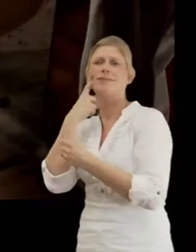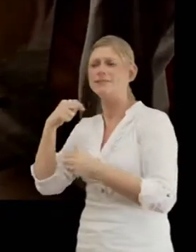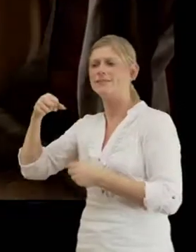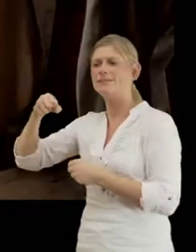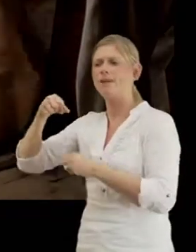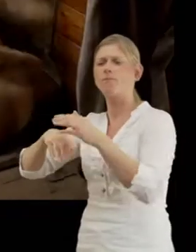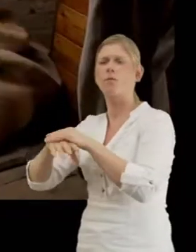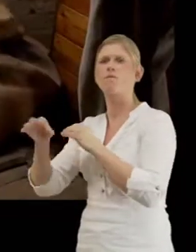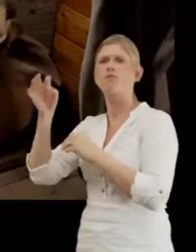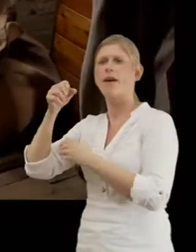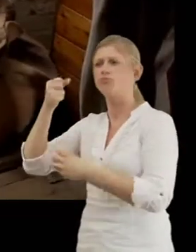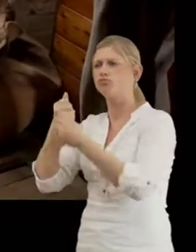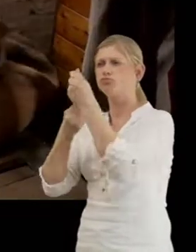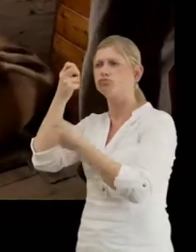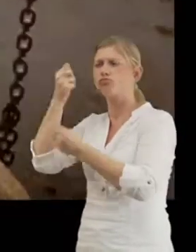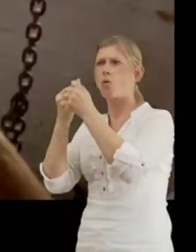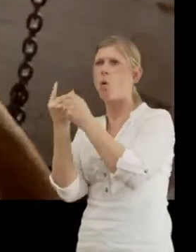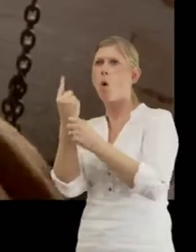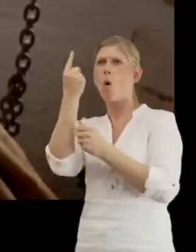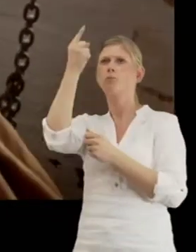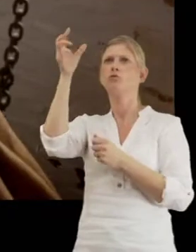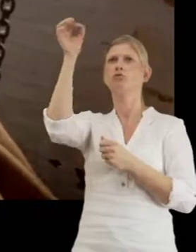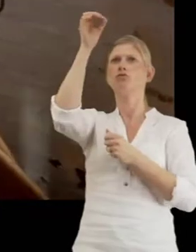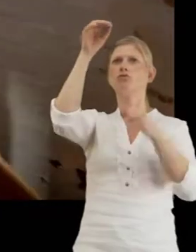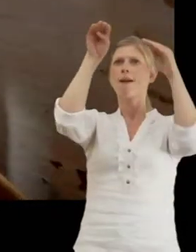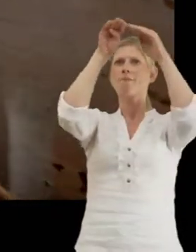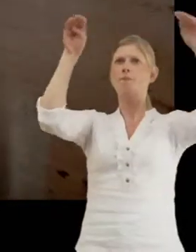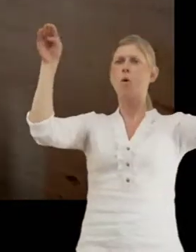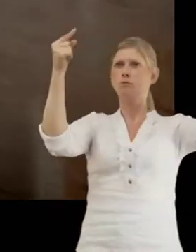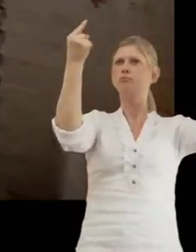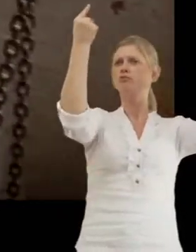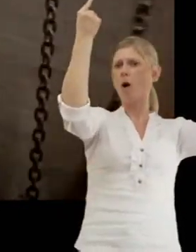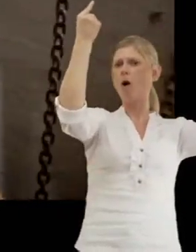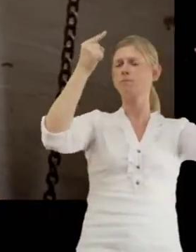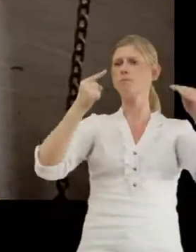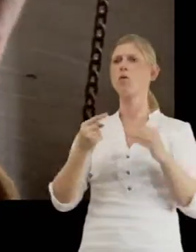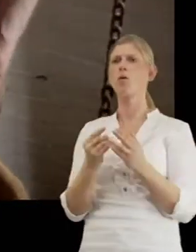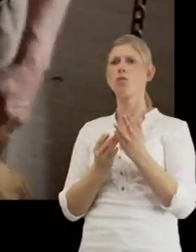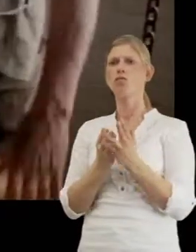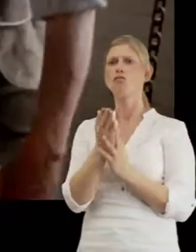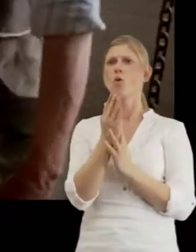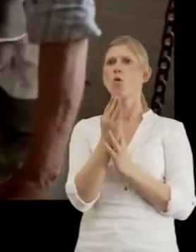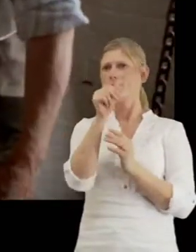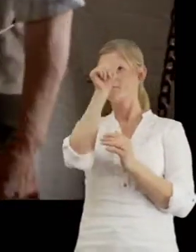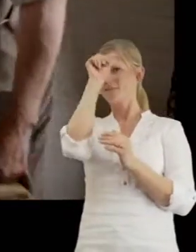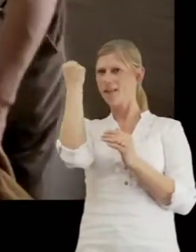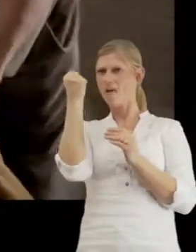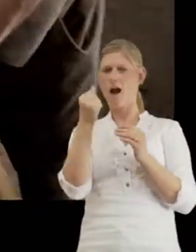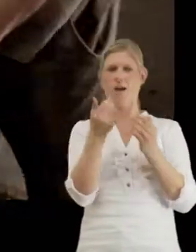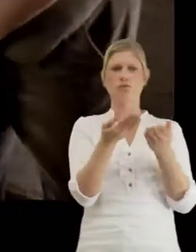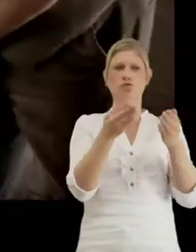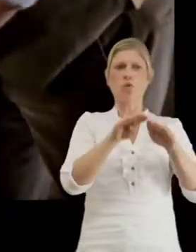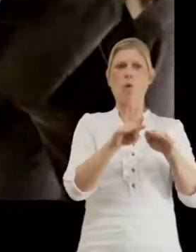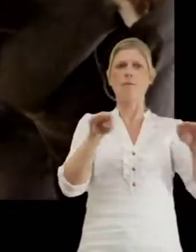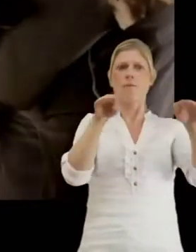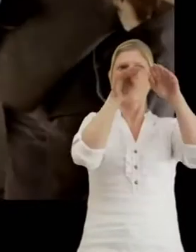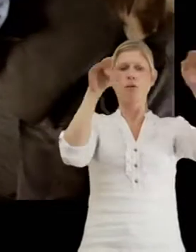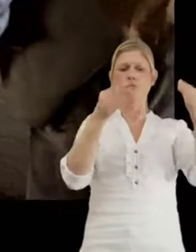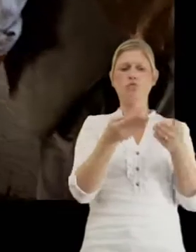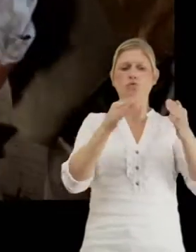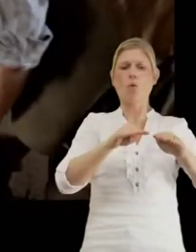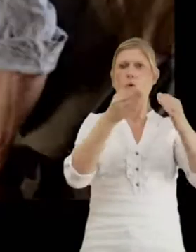carries a sack of grain up to the grain floor at the top of the mill, through cleverly designed trapdoors which prevent the